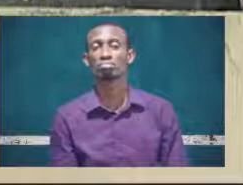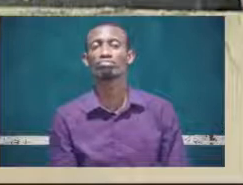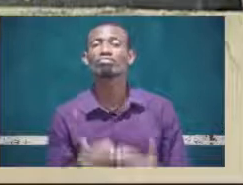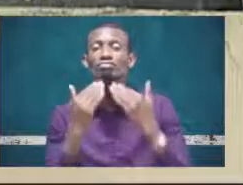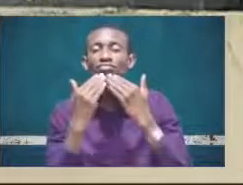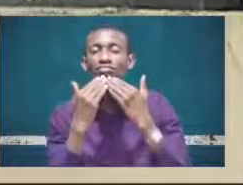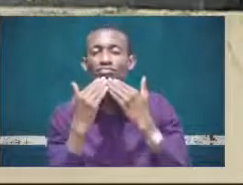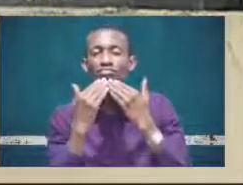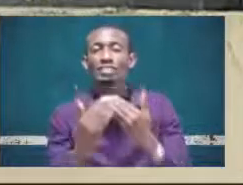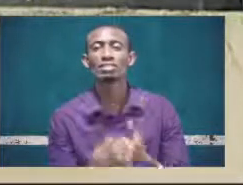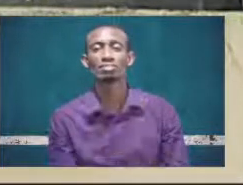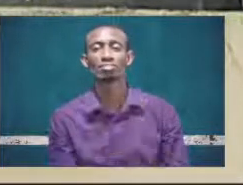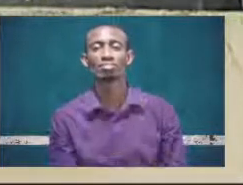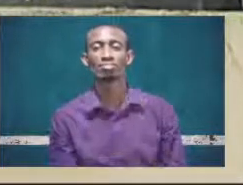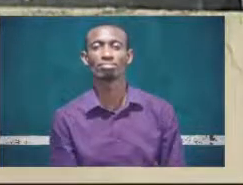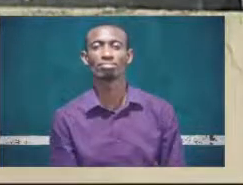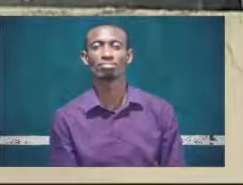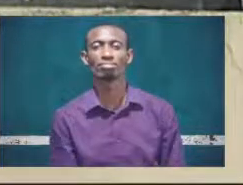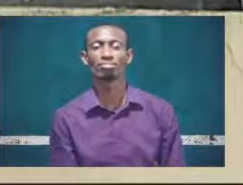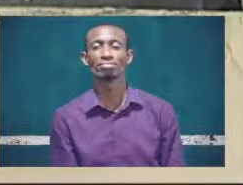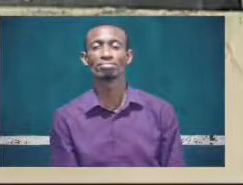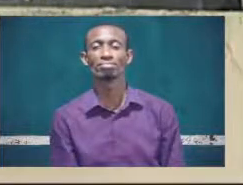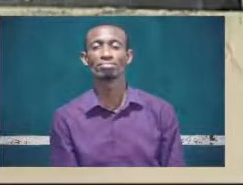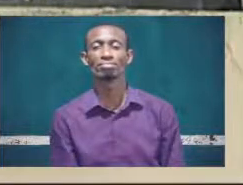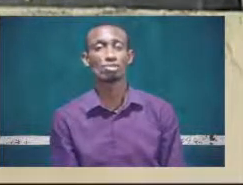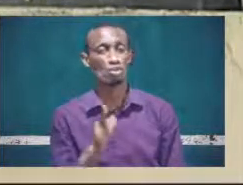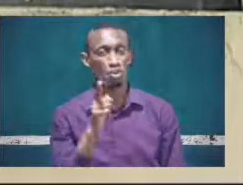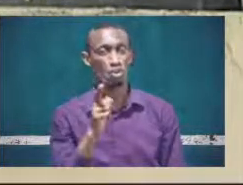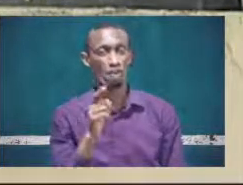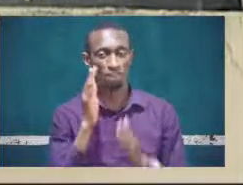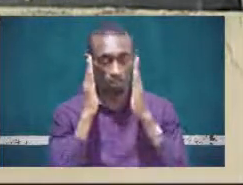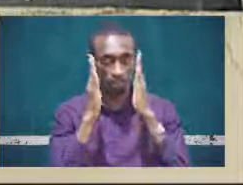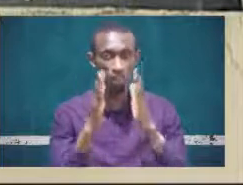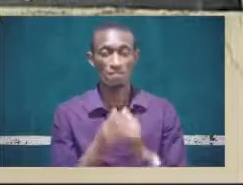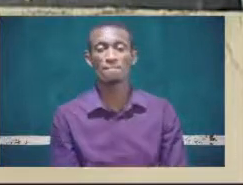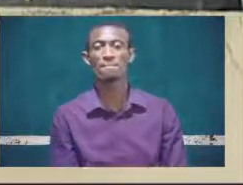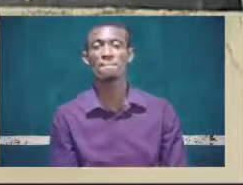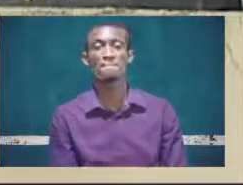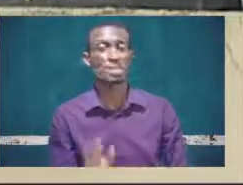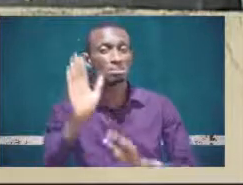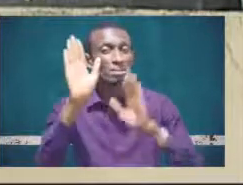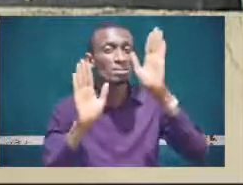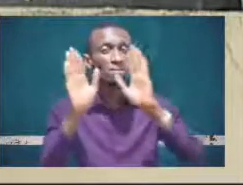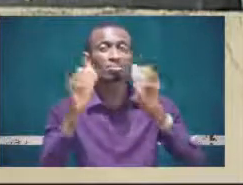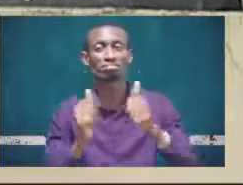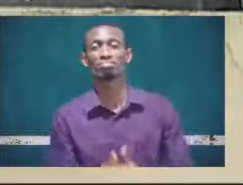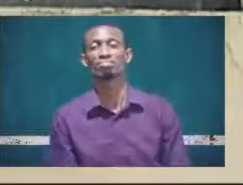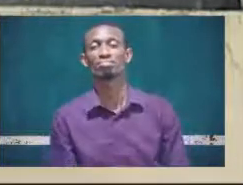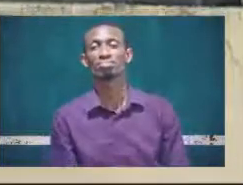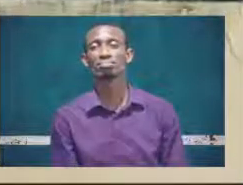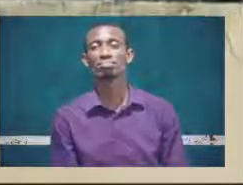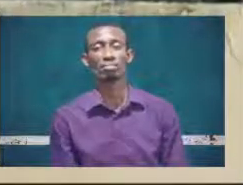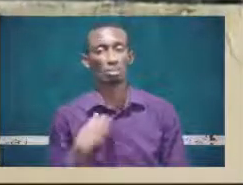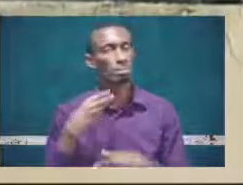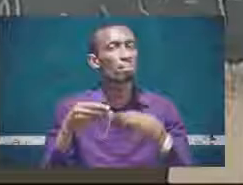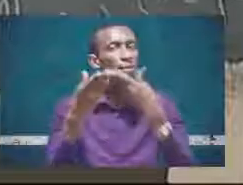Thank you for your attention and your participation. I leave